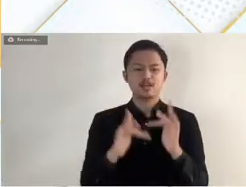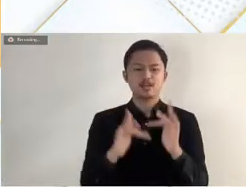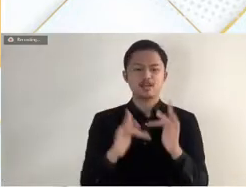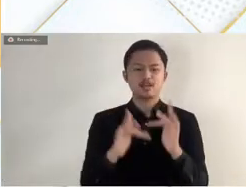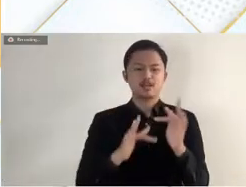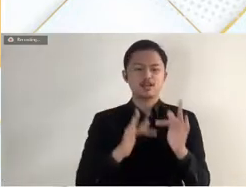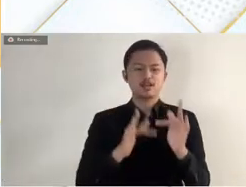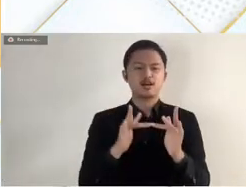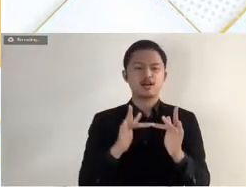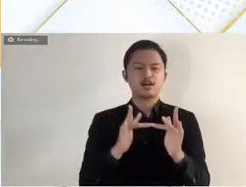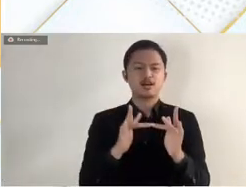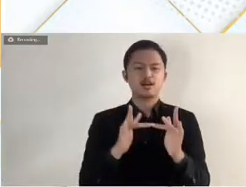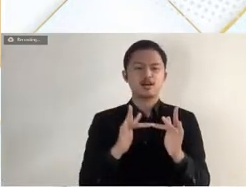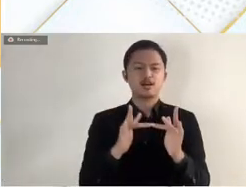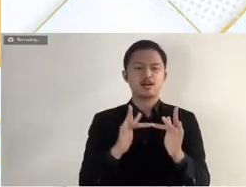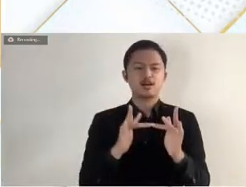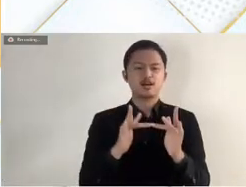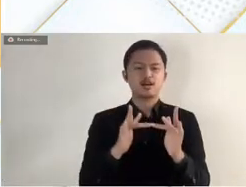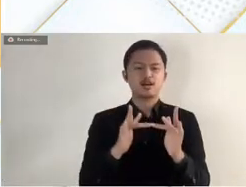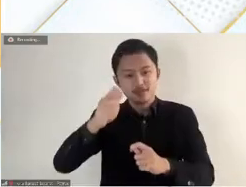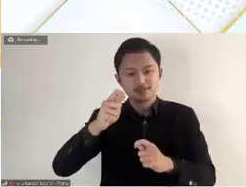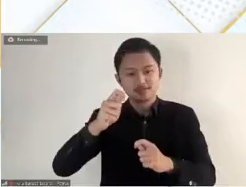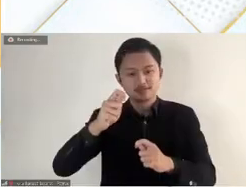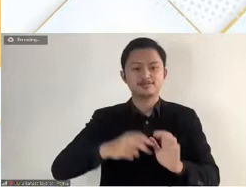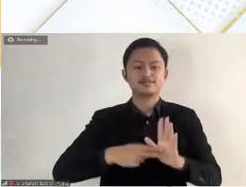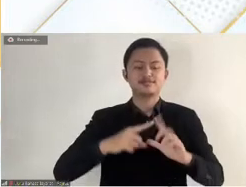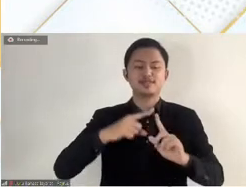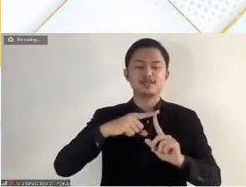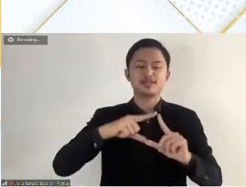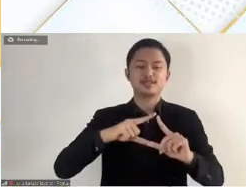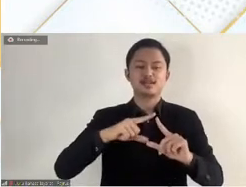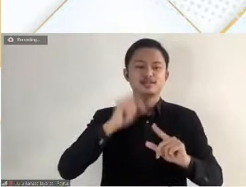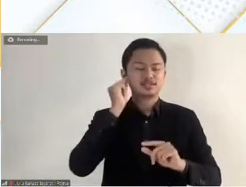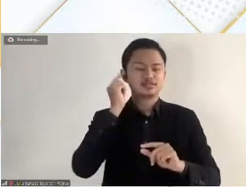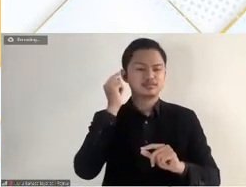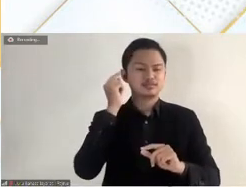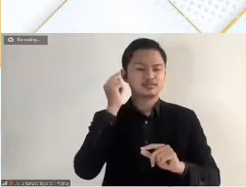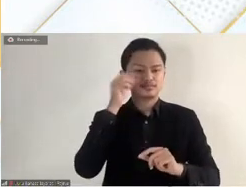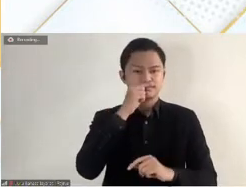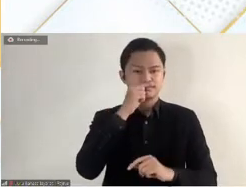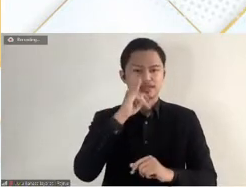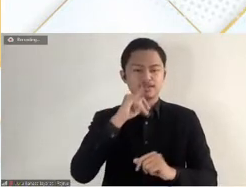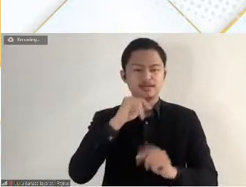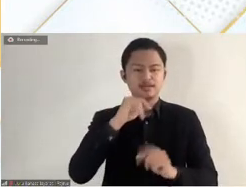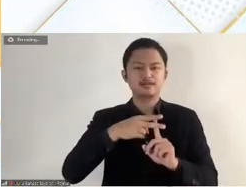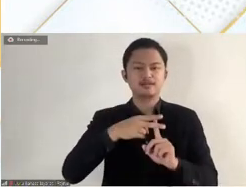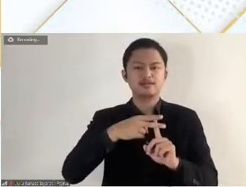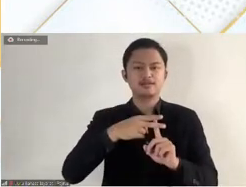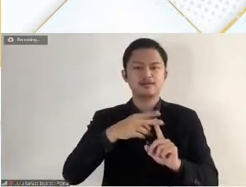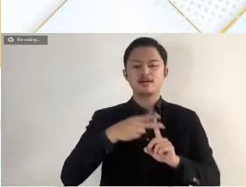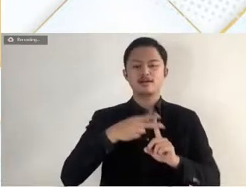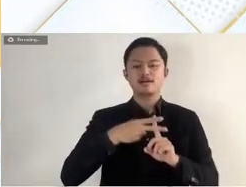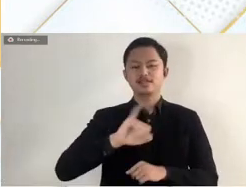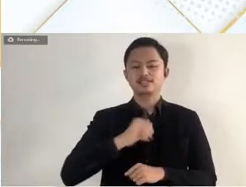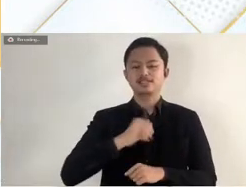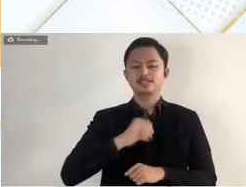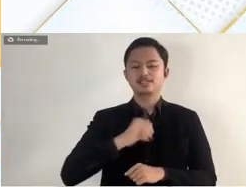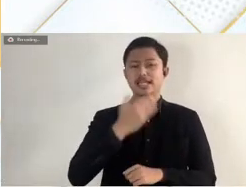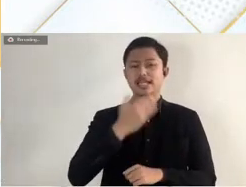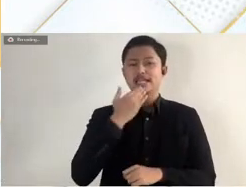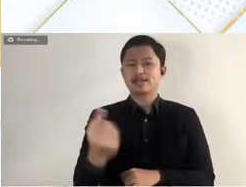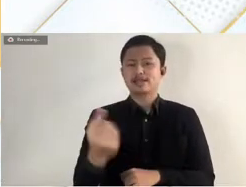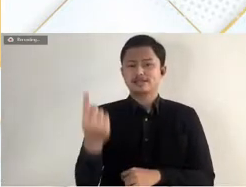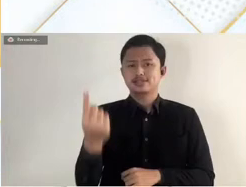we have His Excellency Amena Yovoli, Ambassador of Fiji to Indonesia. Thank you very much, Ambassador, for joining us today. There's